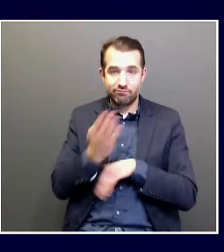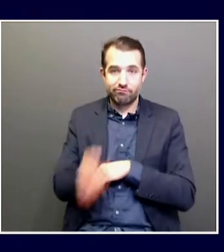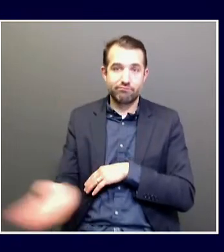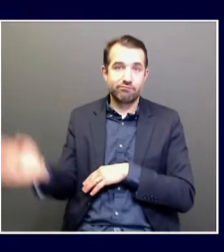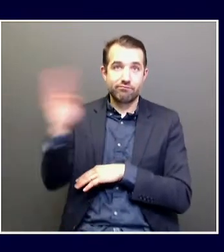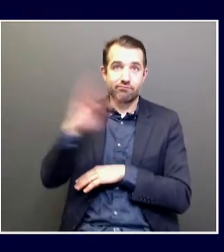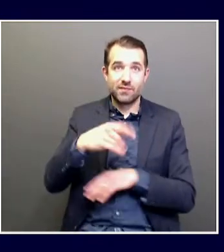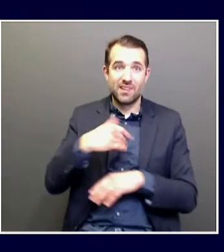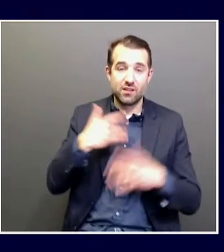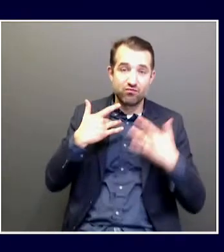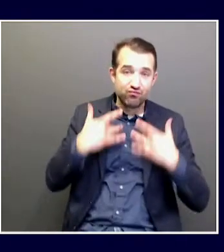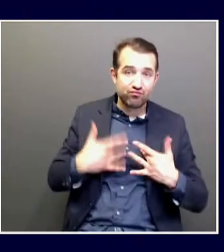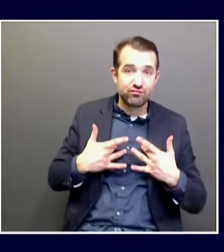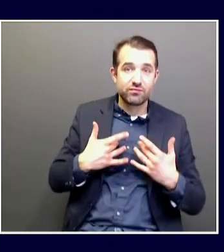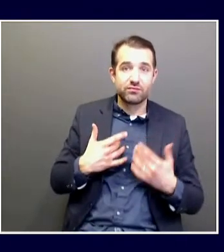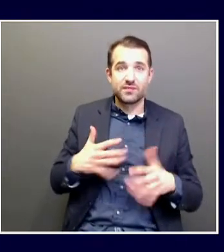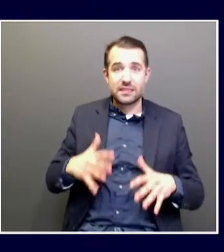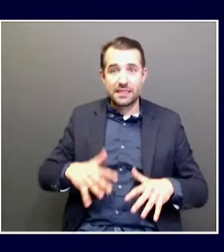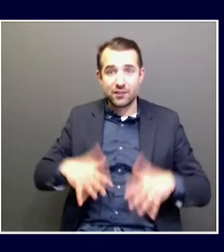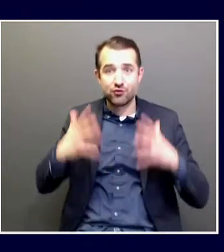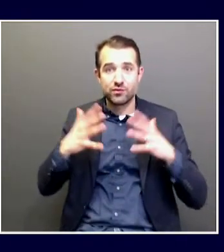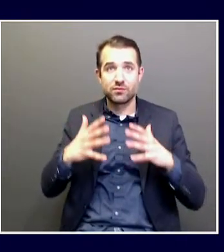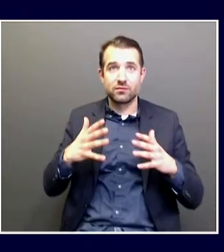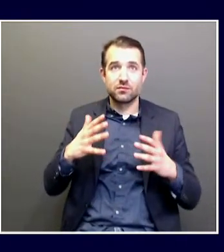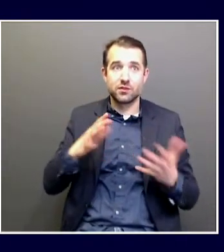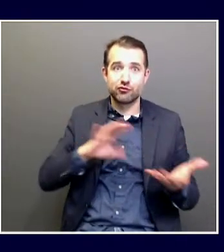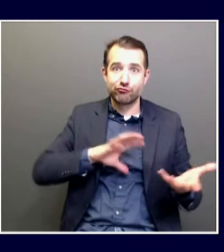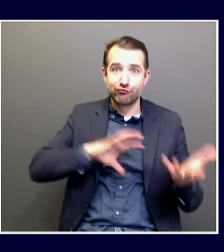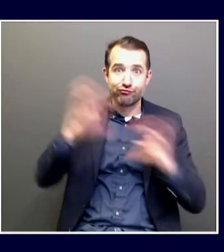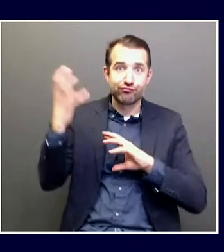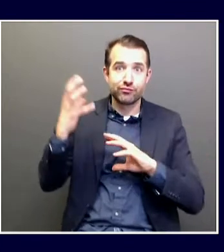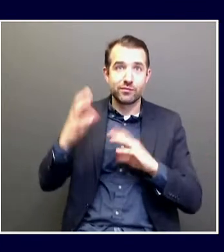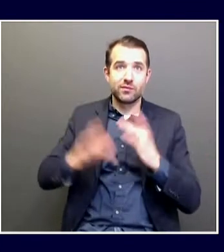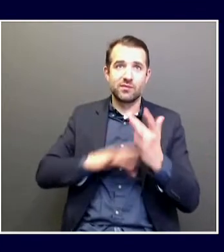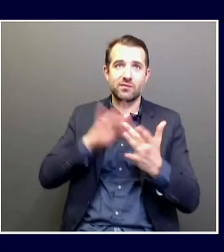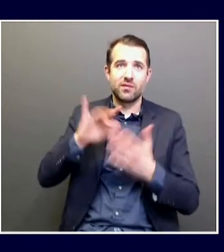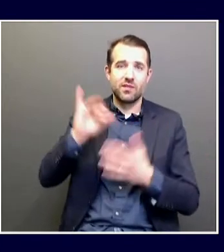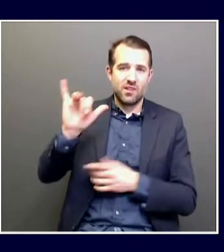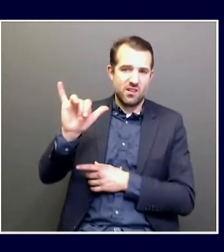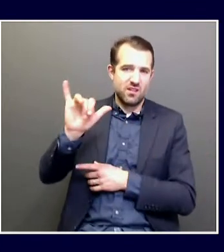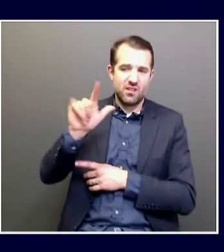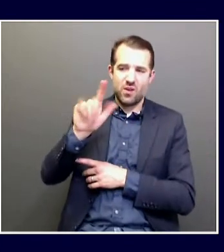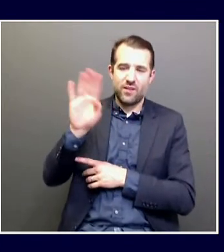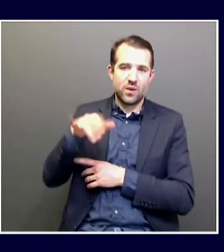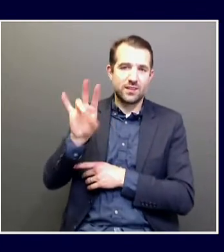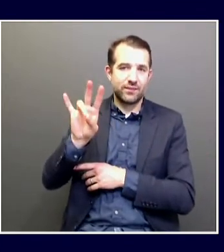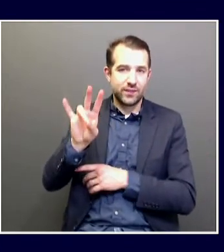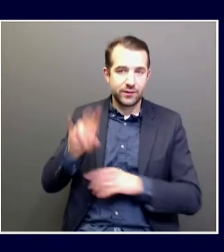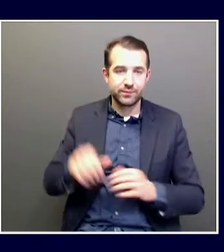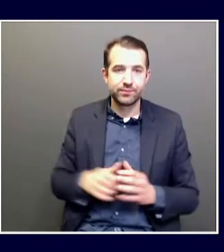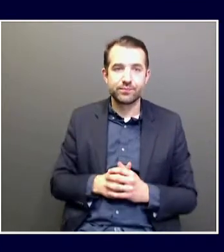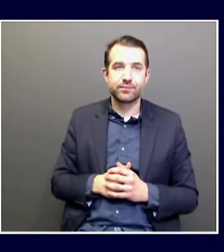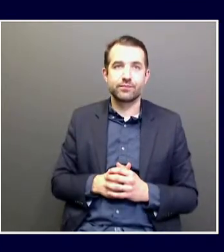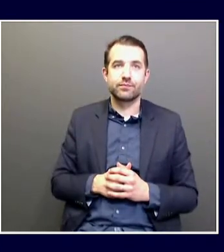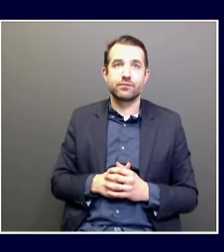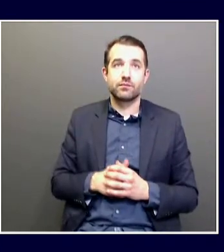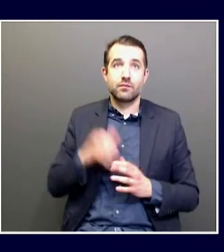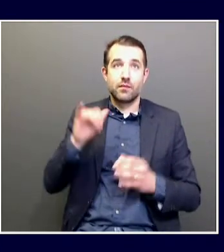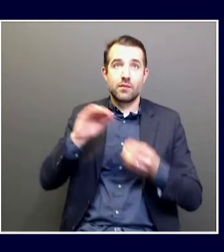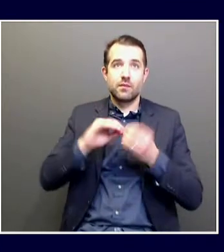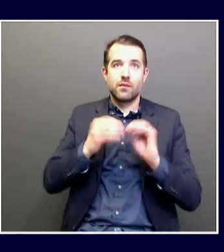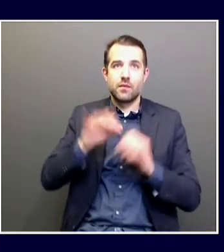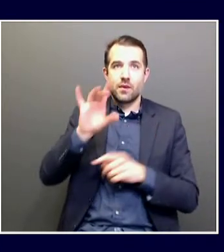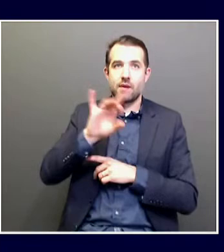anxiety, crisis support is available 24/7. You can call the statewide crisis line at